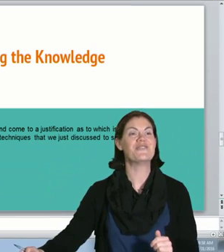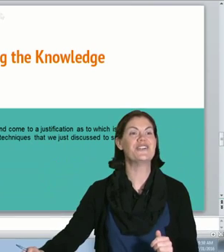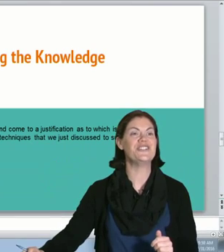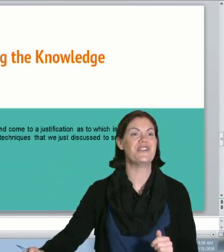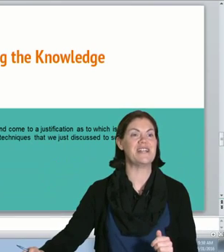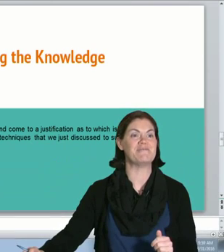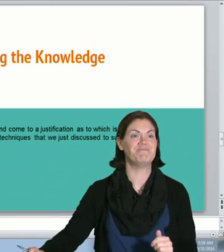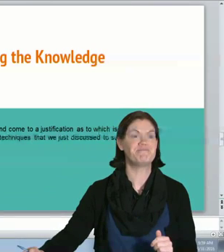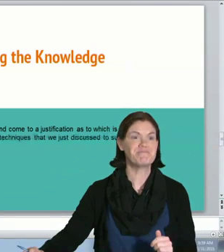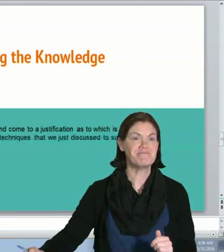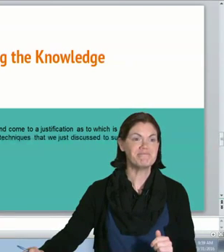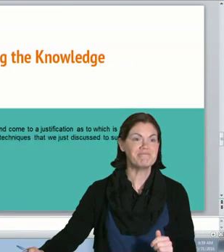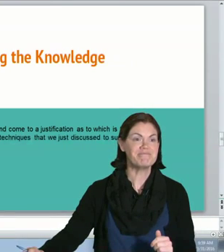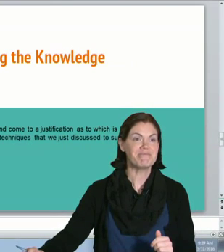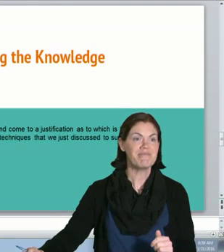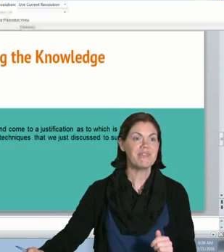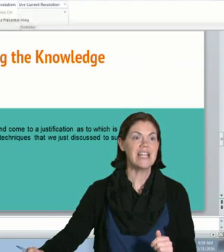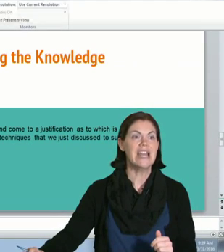So good, you guys.